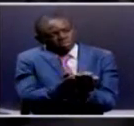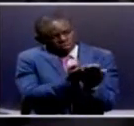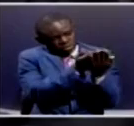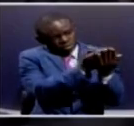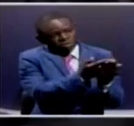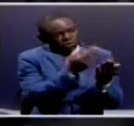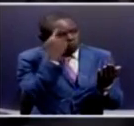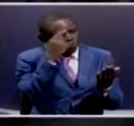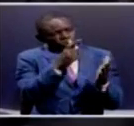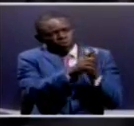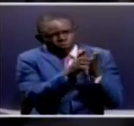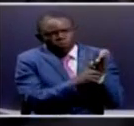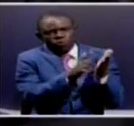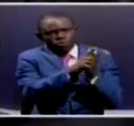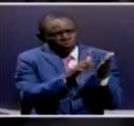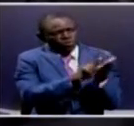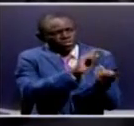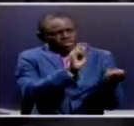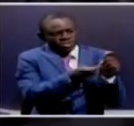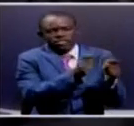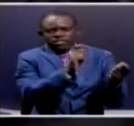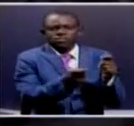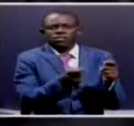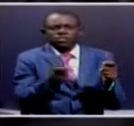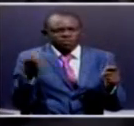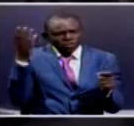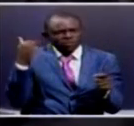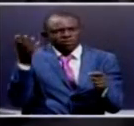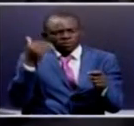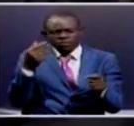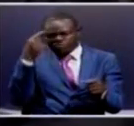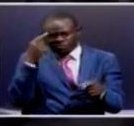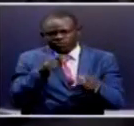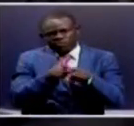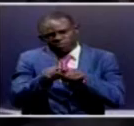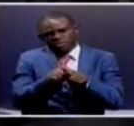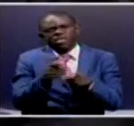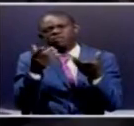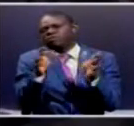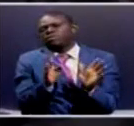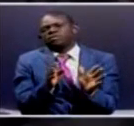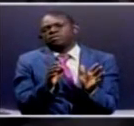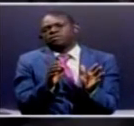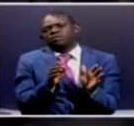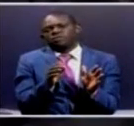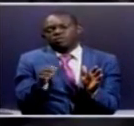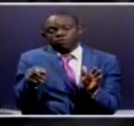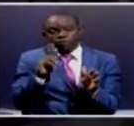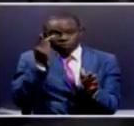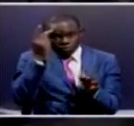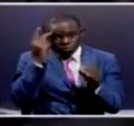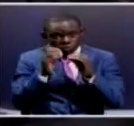and make decisions on behalf of their political parties or organizations that they represent? And the